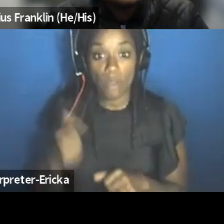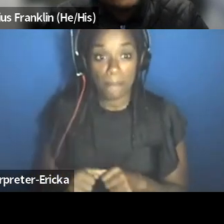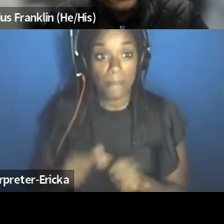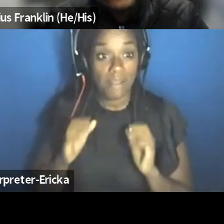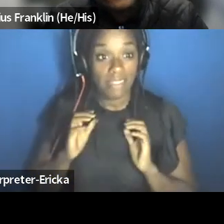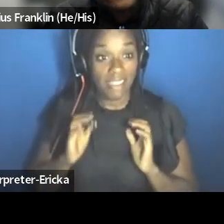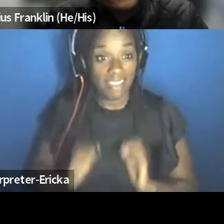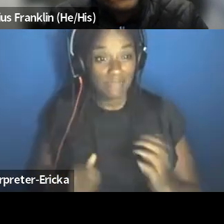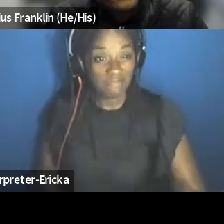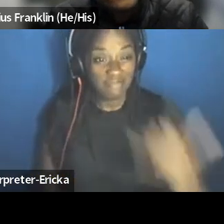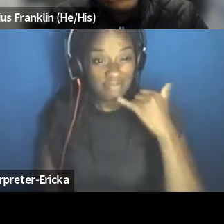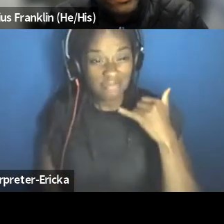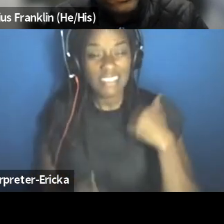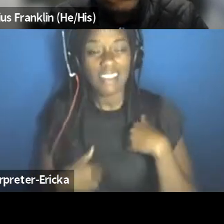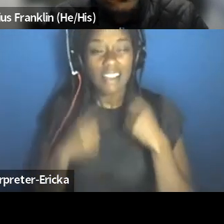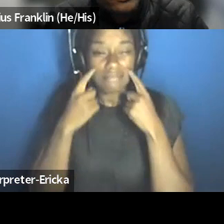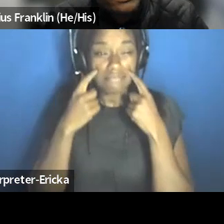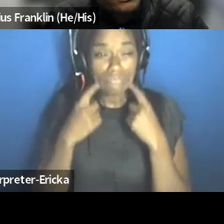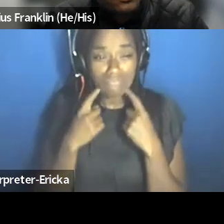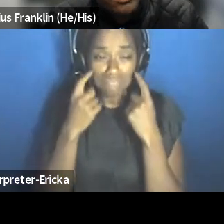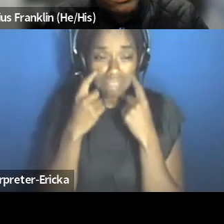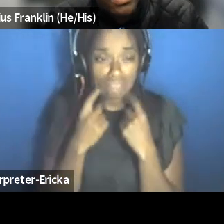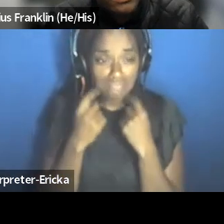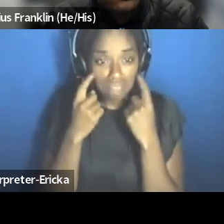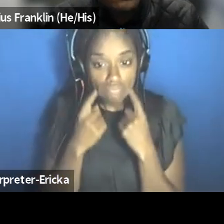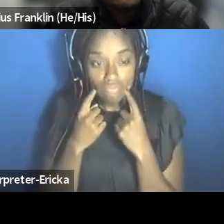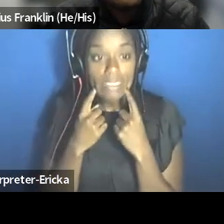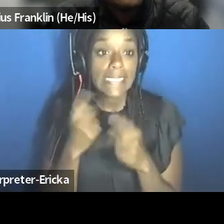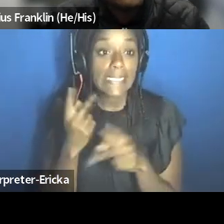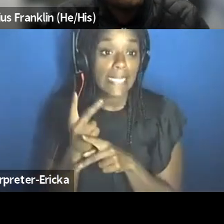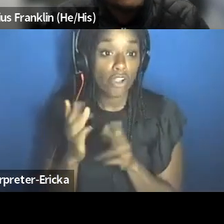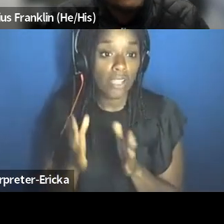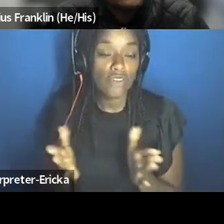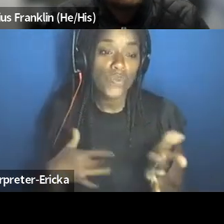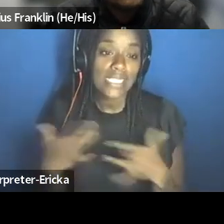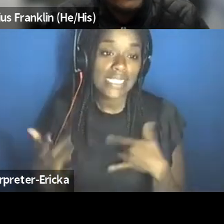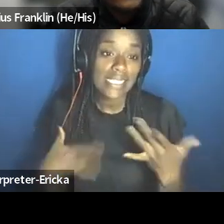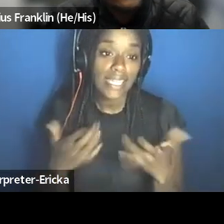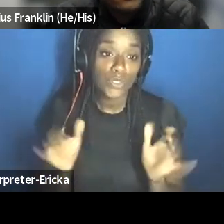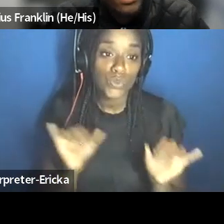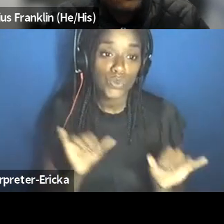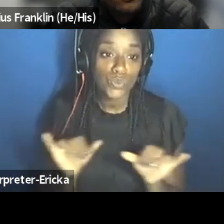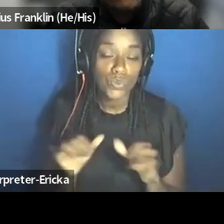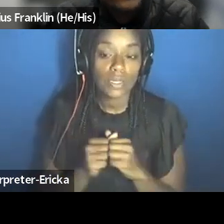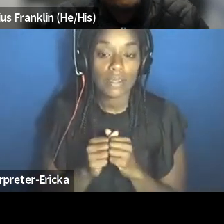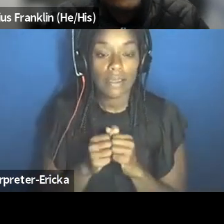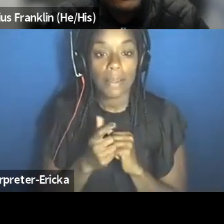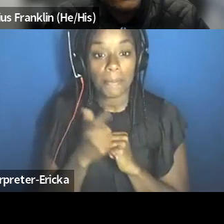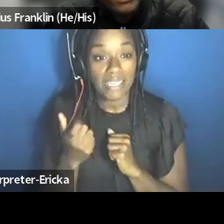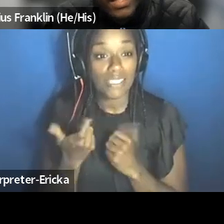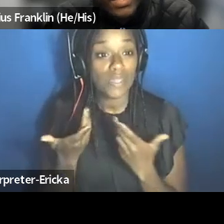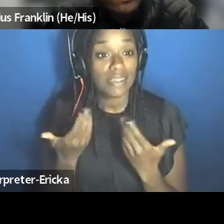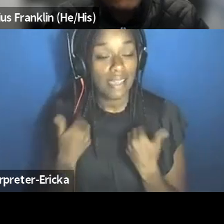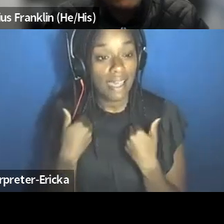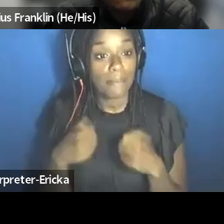and him in tears, and his caregiver was just so excited as well because we actually got a way for him to